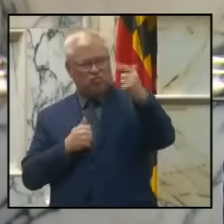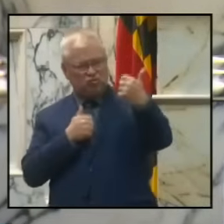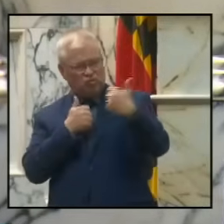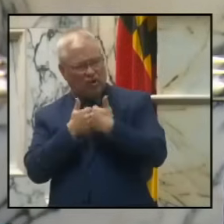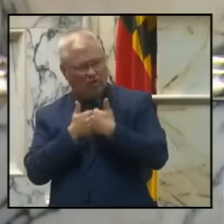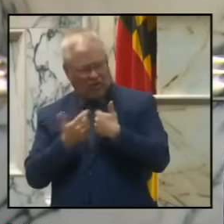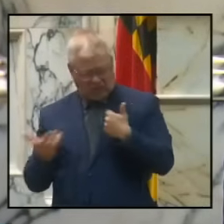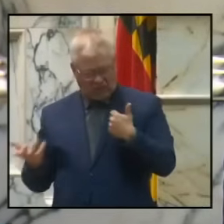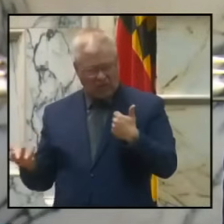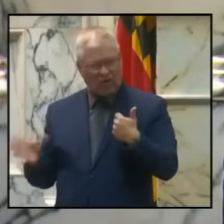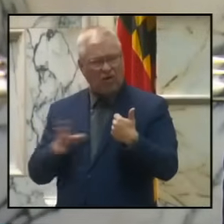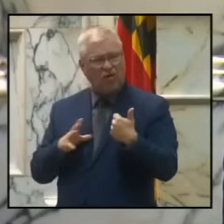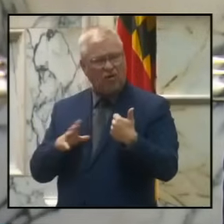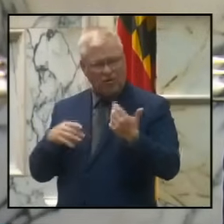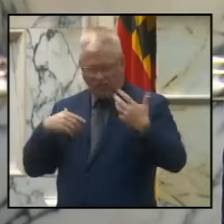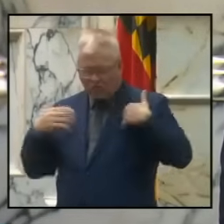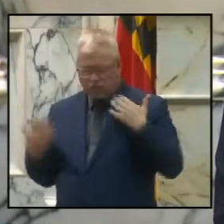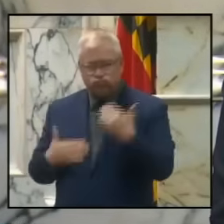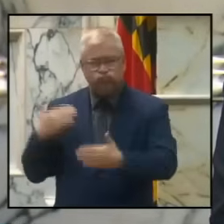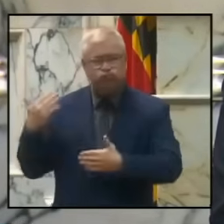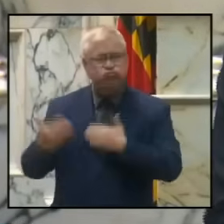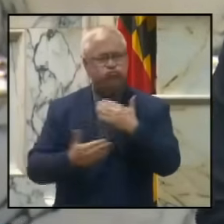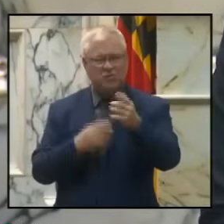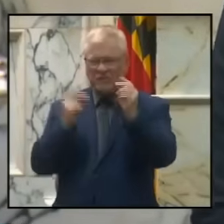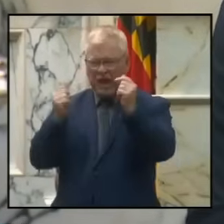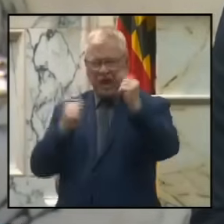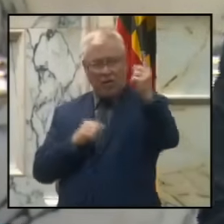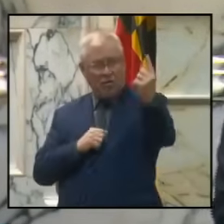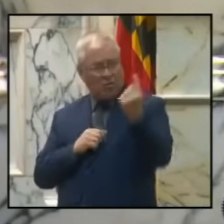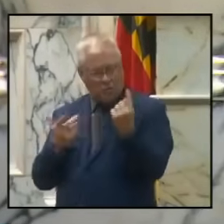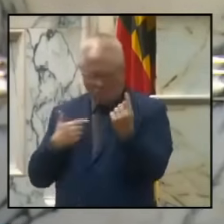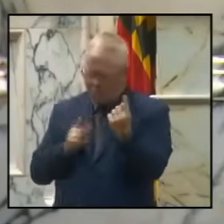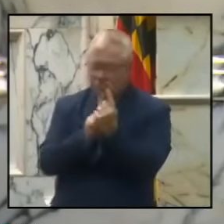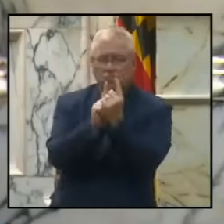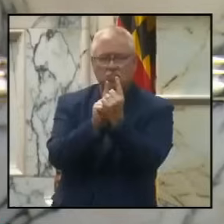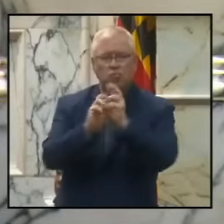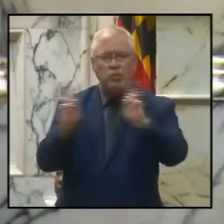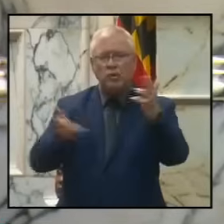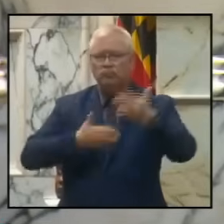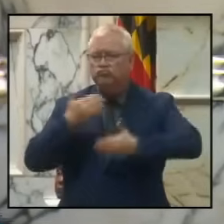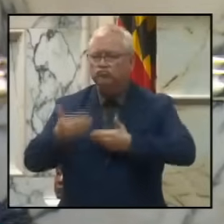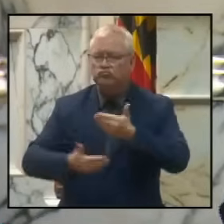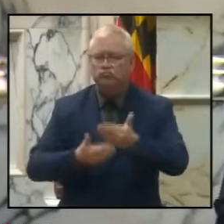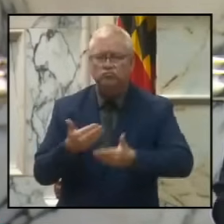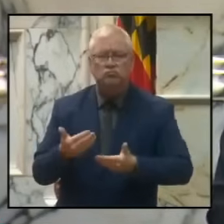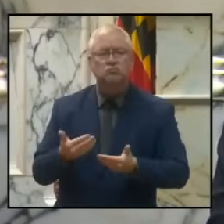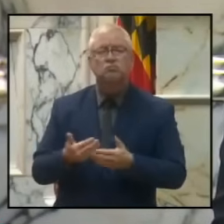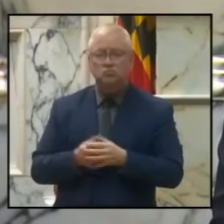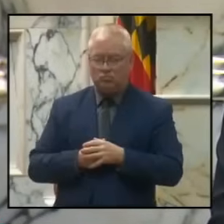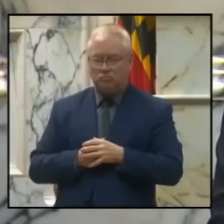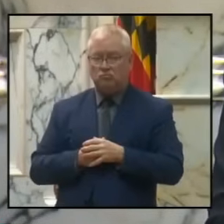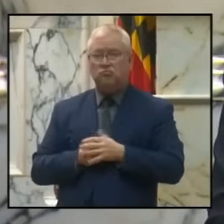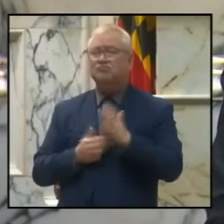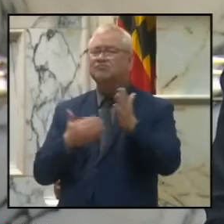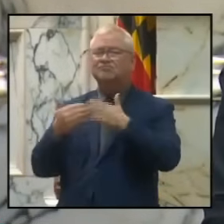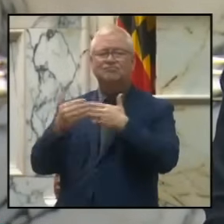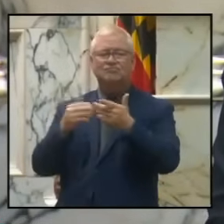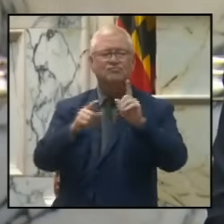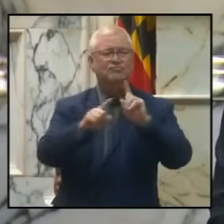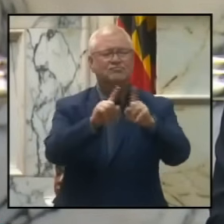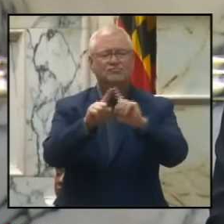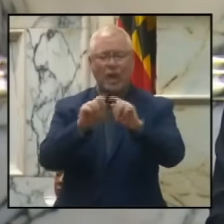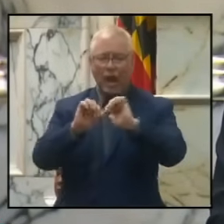moment. And while there are many opinions about how we ended up in this crisis, let's work